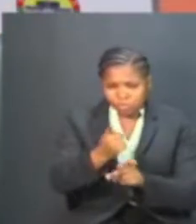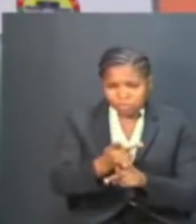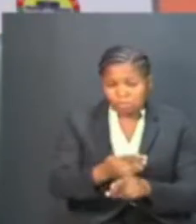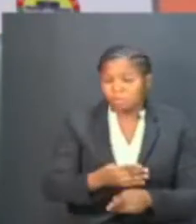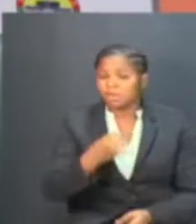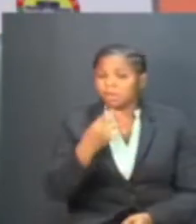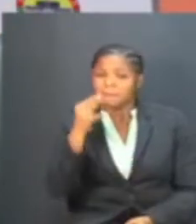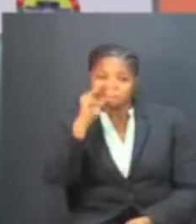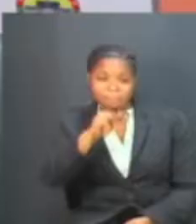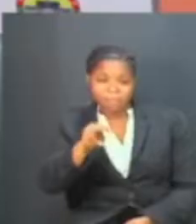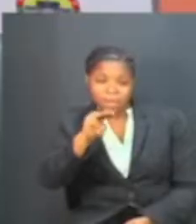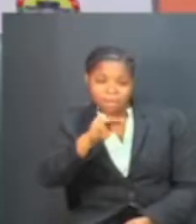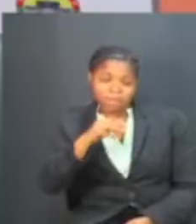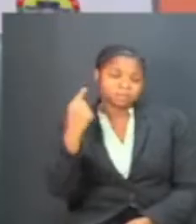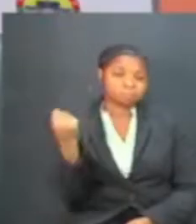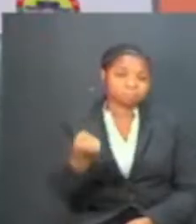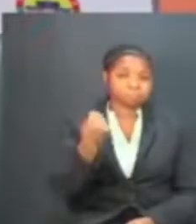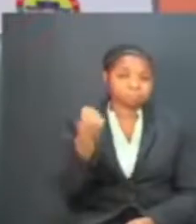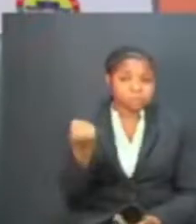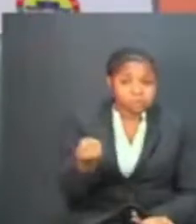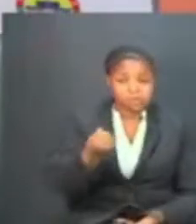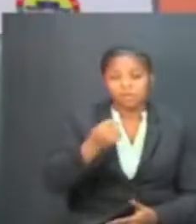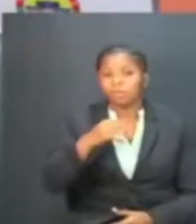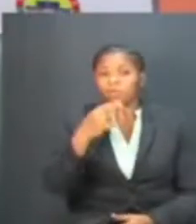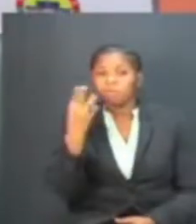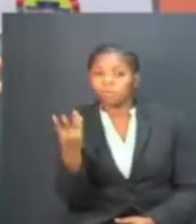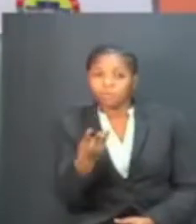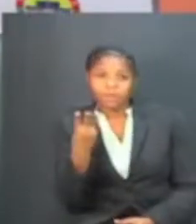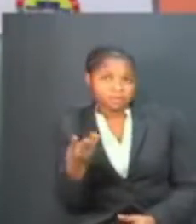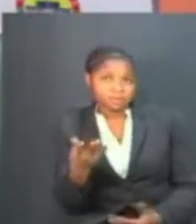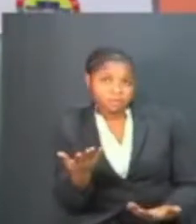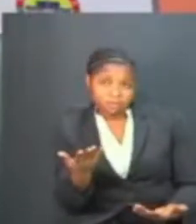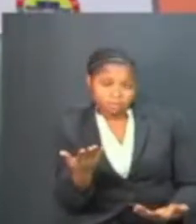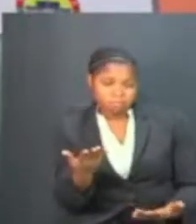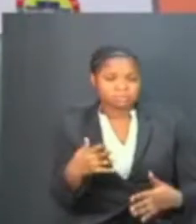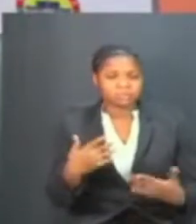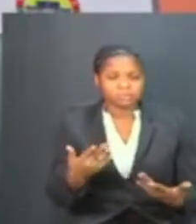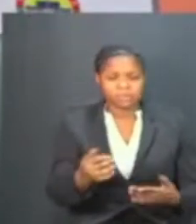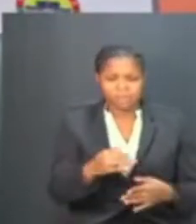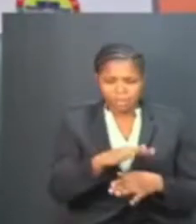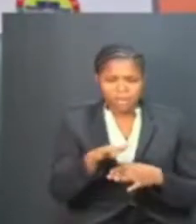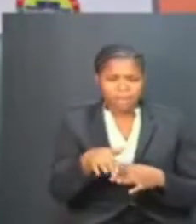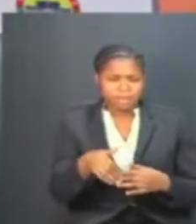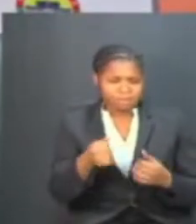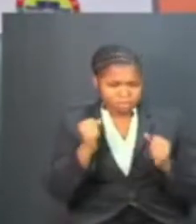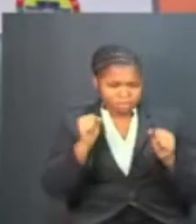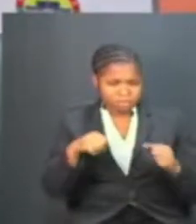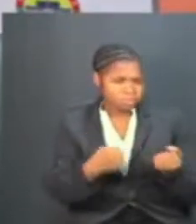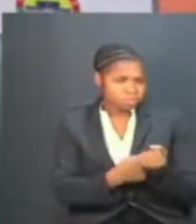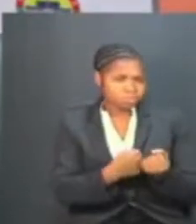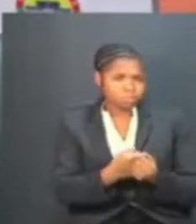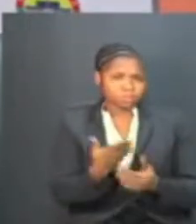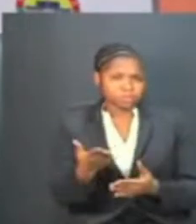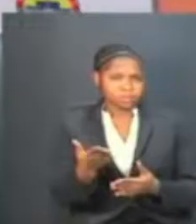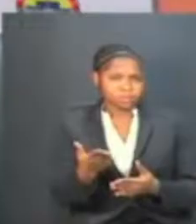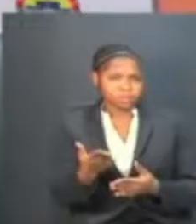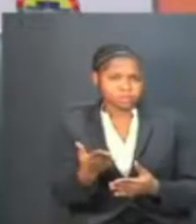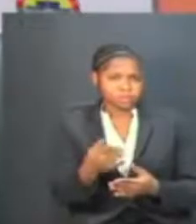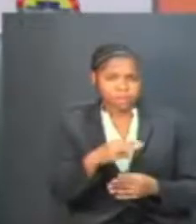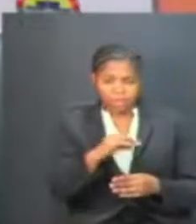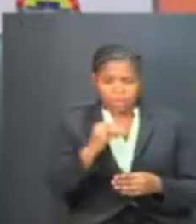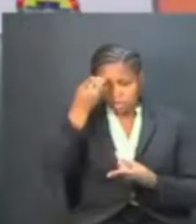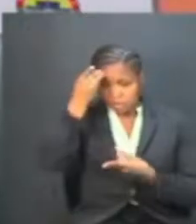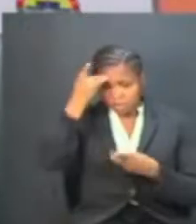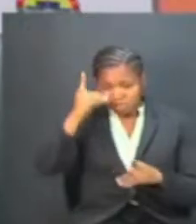Monday, Tuesday, Wednesday, Thursday. It has no particular day on which you should wear. That is now for us to decide. And it will make